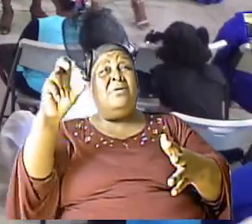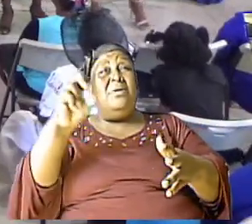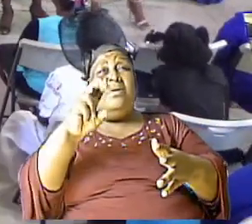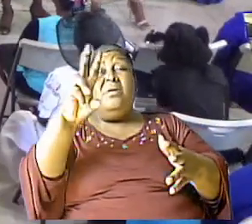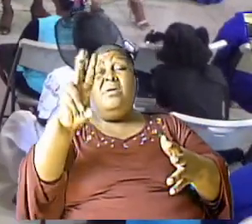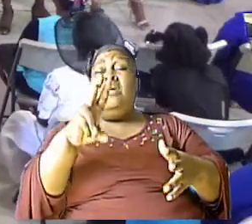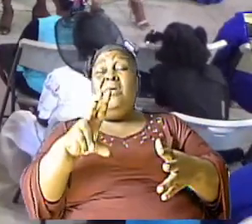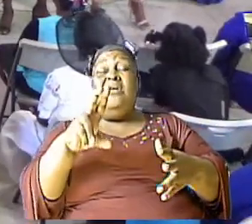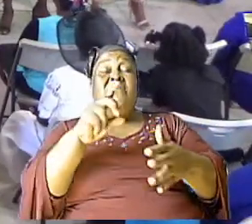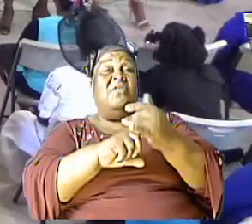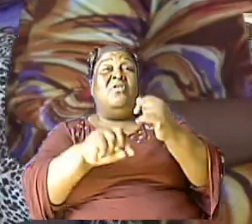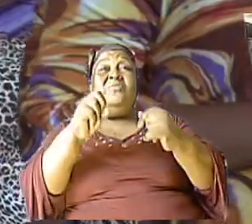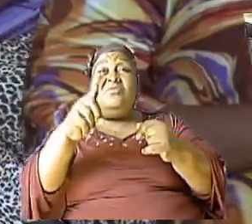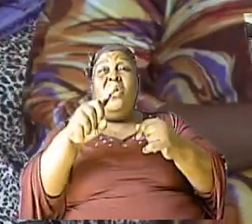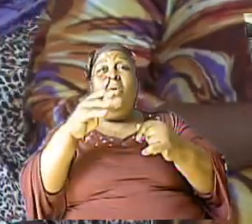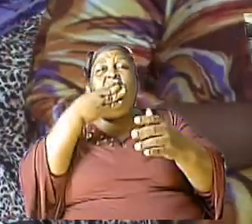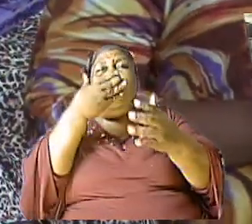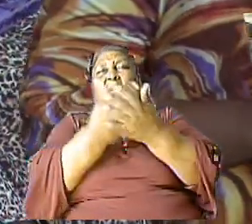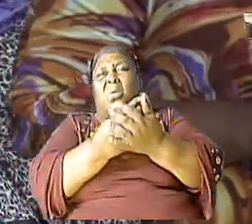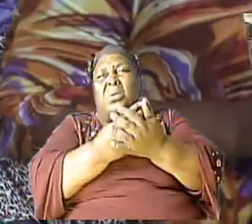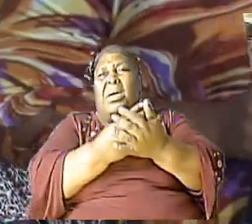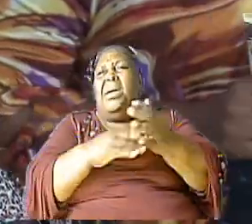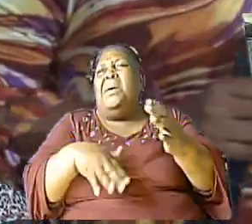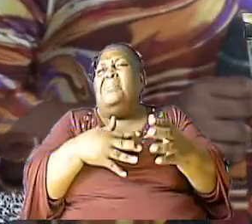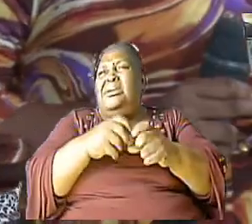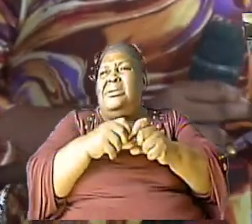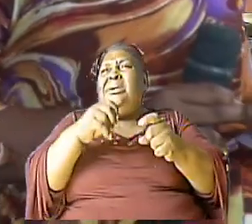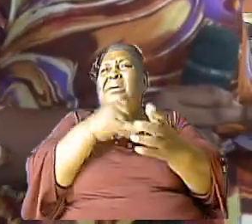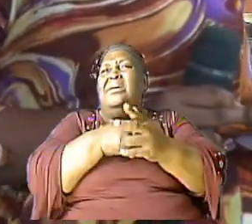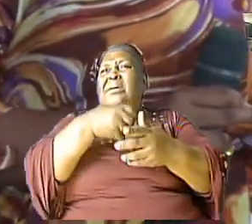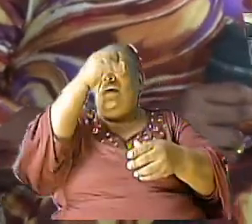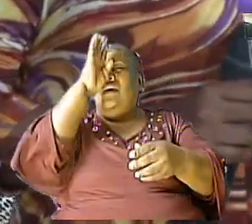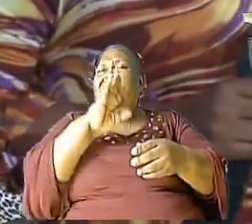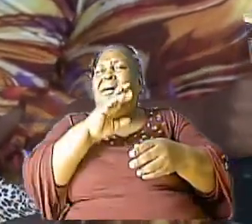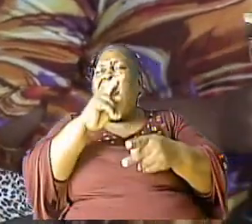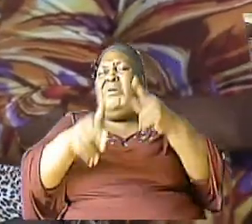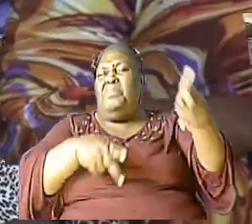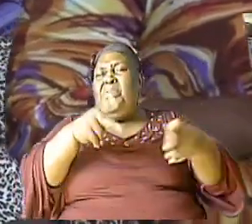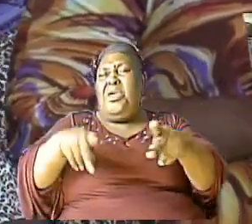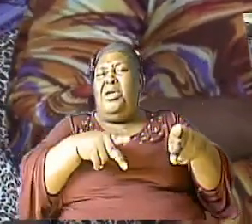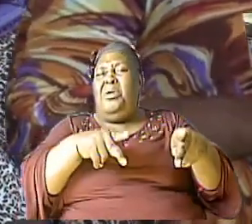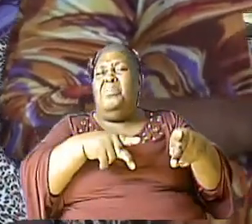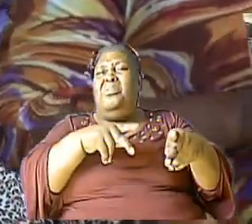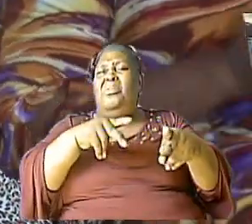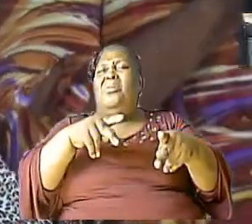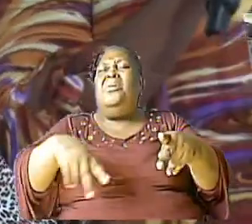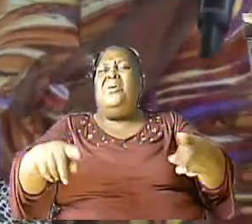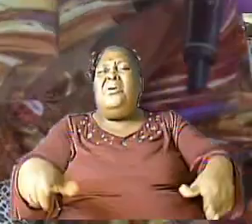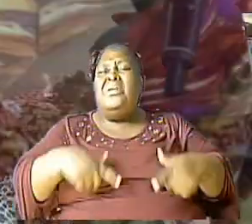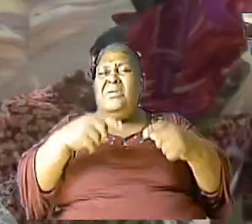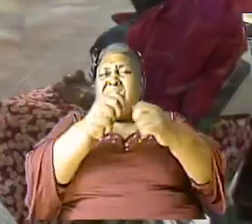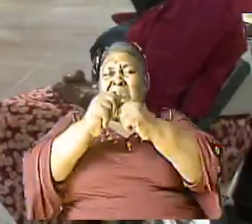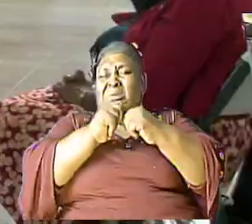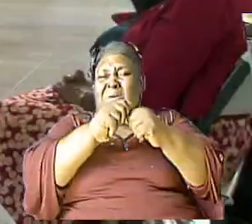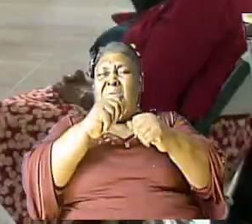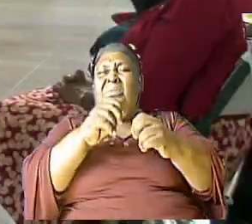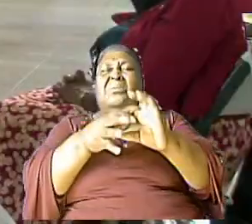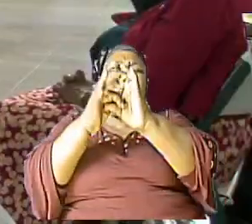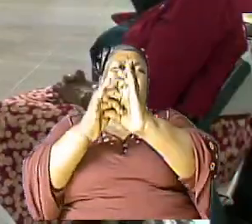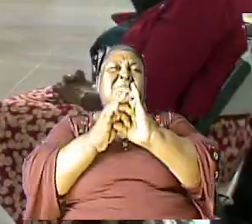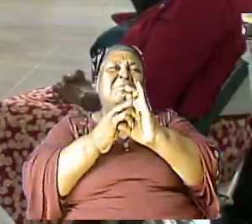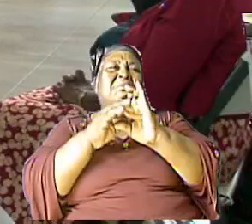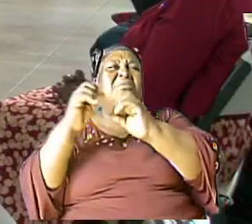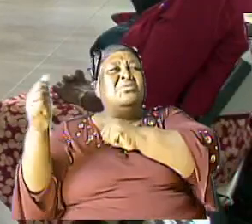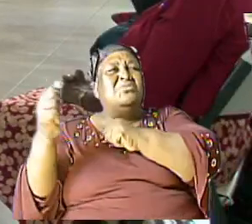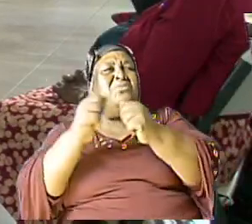verse 1 says, how good and how pleasant it is when God's people live together in unity. Stronger